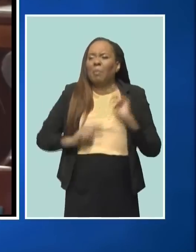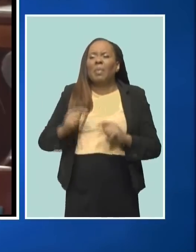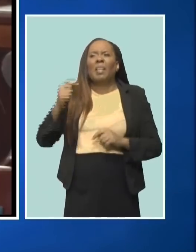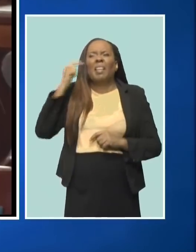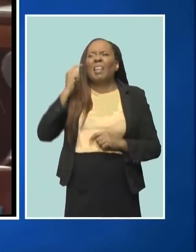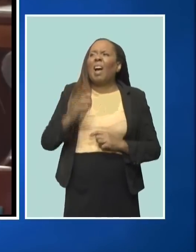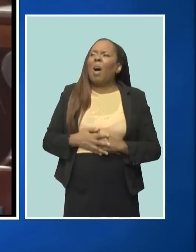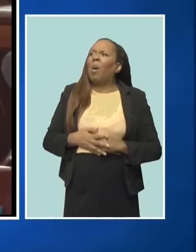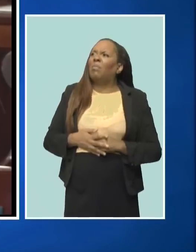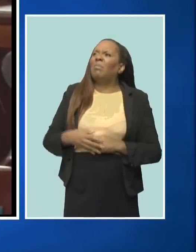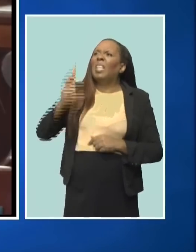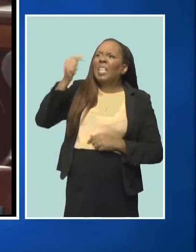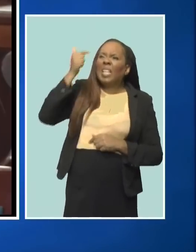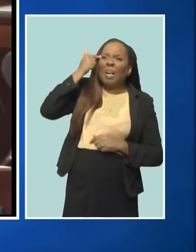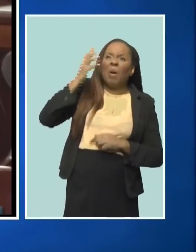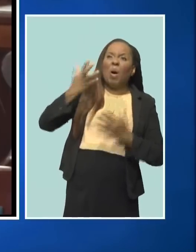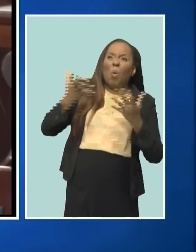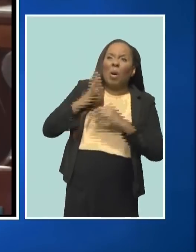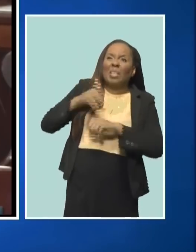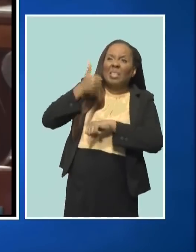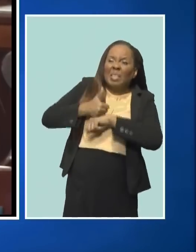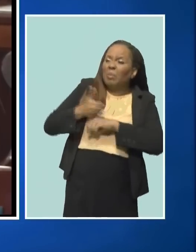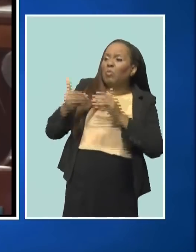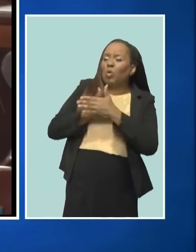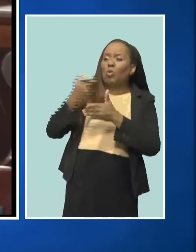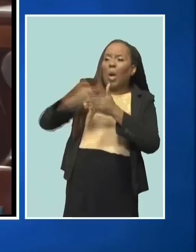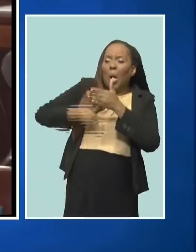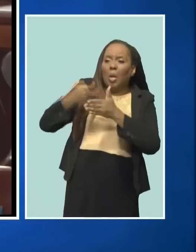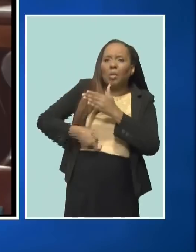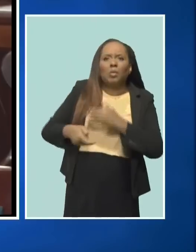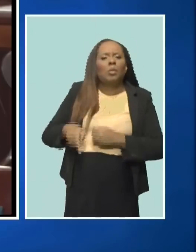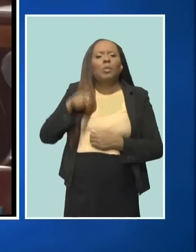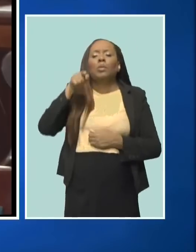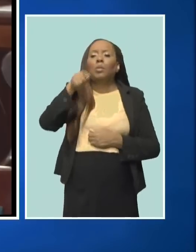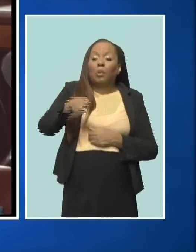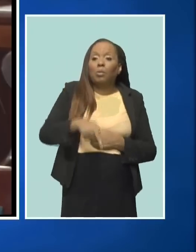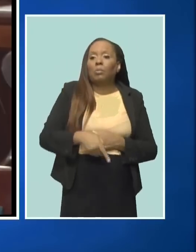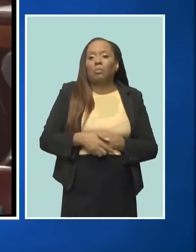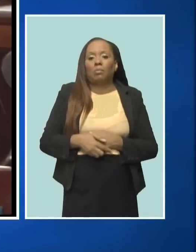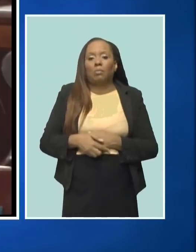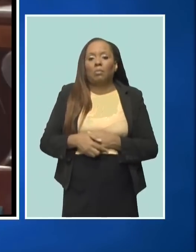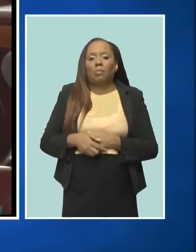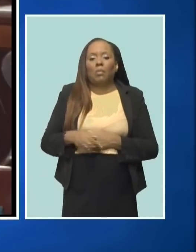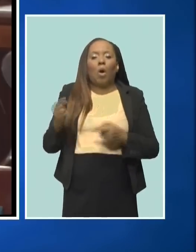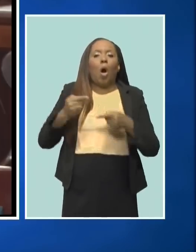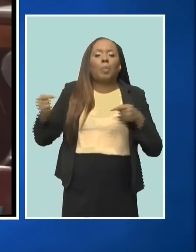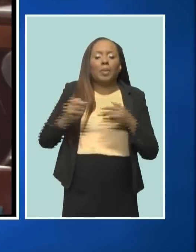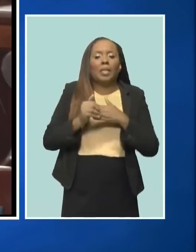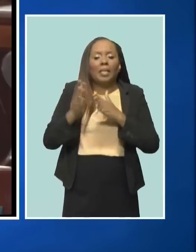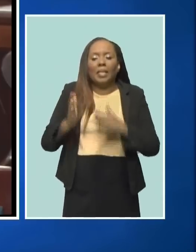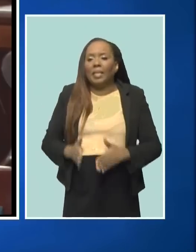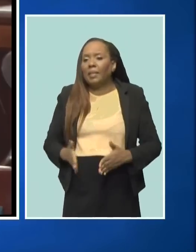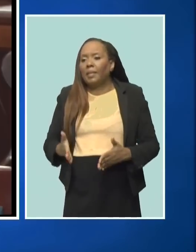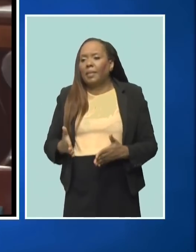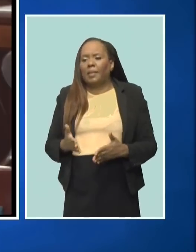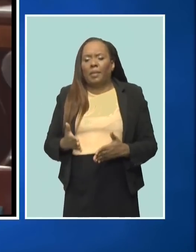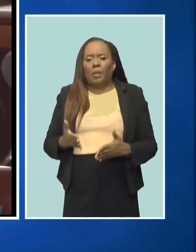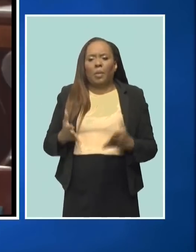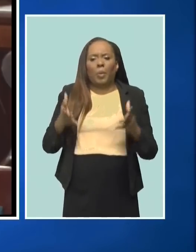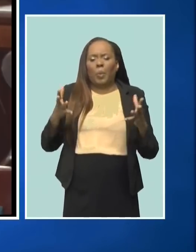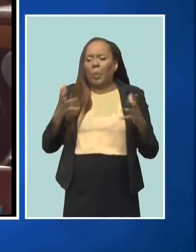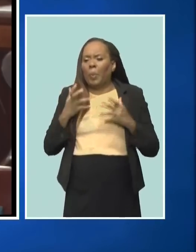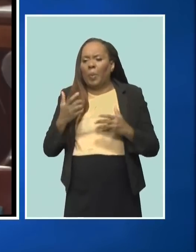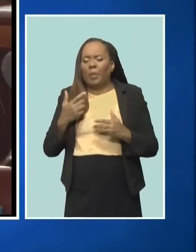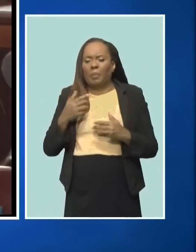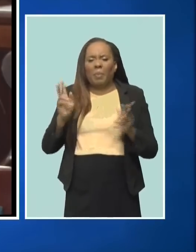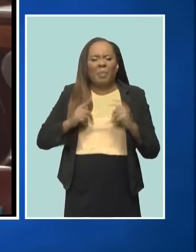leave this chamber and you send the wrong message to the public that the intervention of the minister is setting